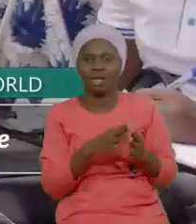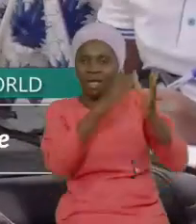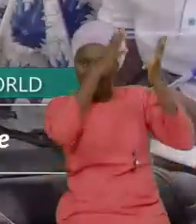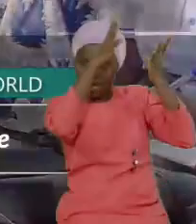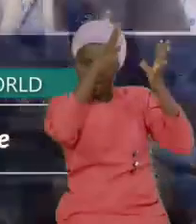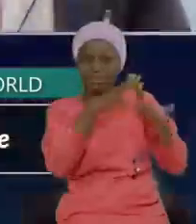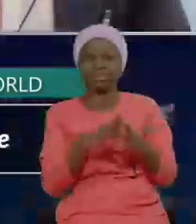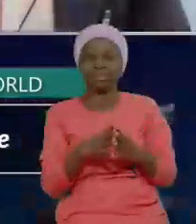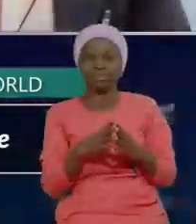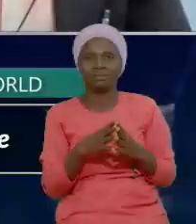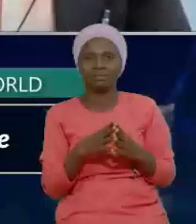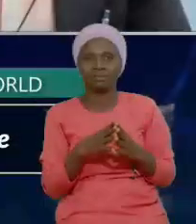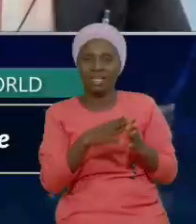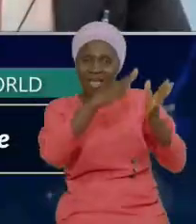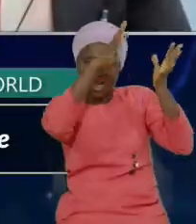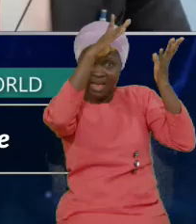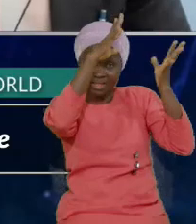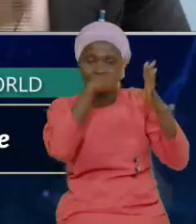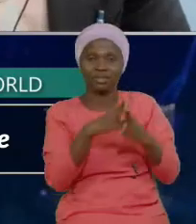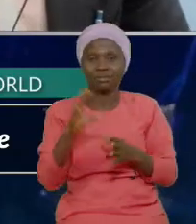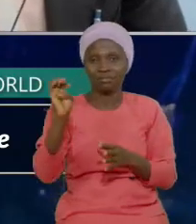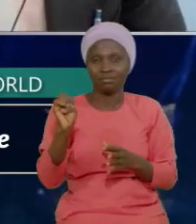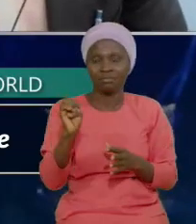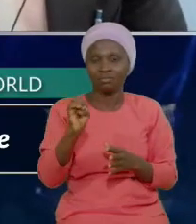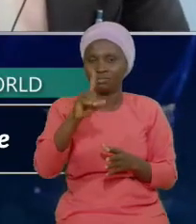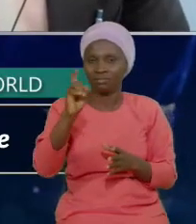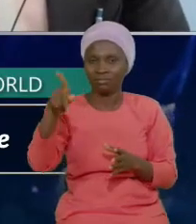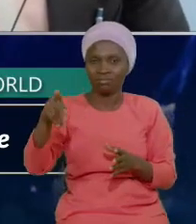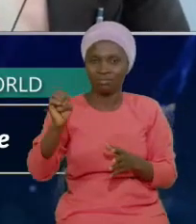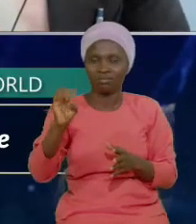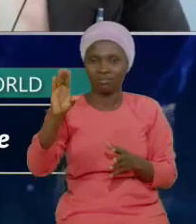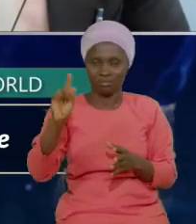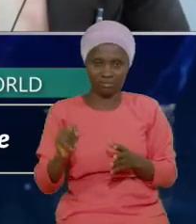Expect. Expect. Many years ago,